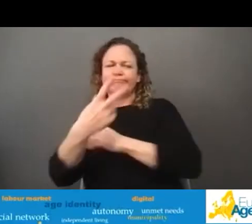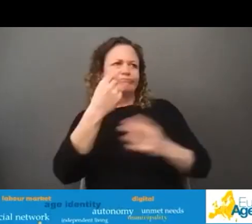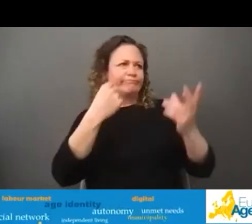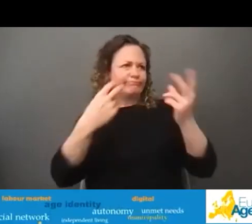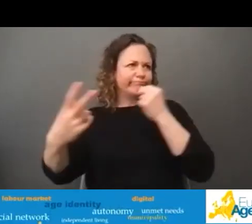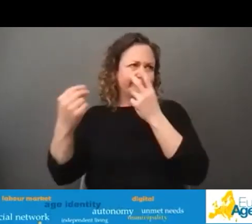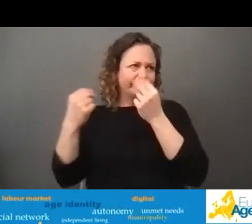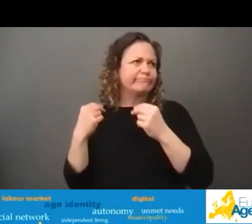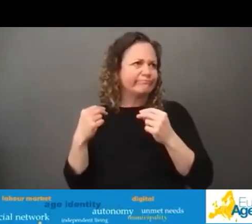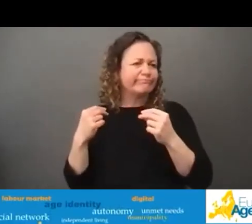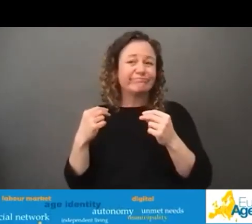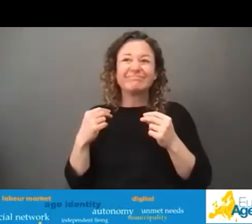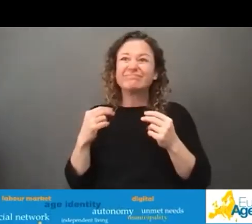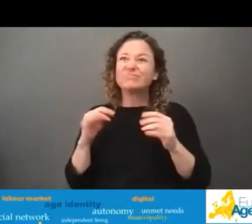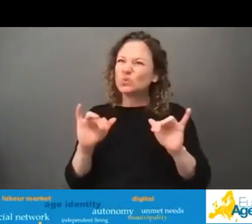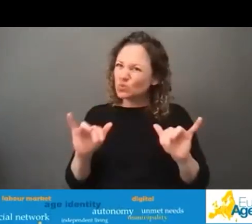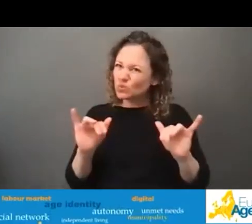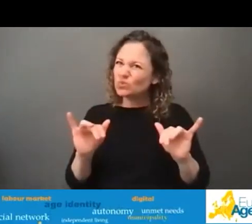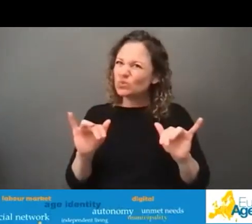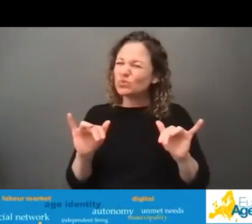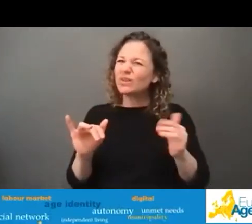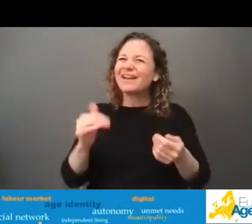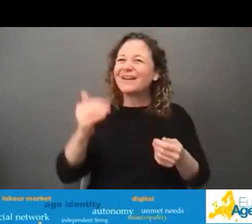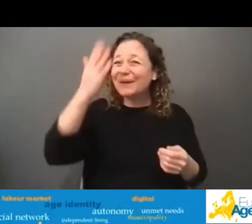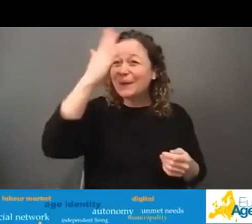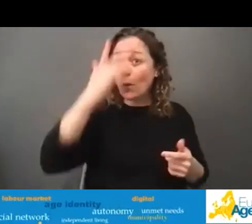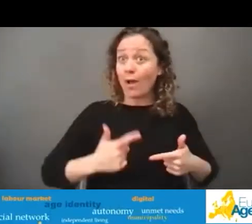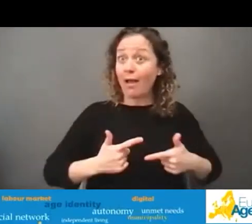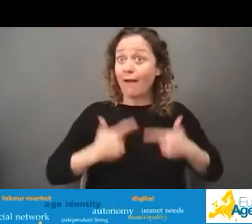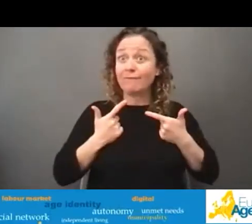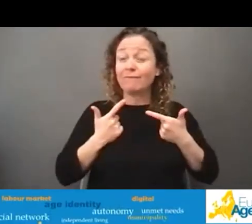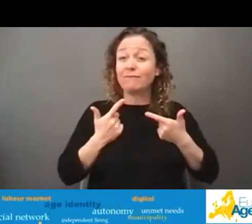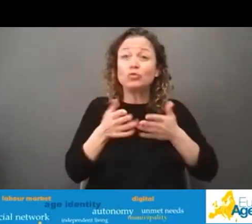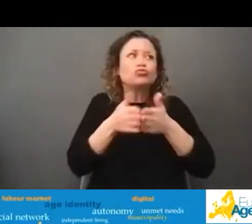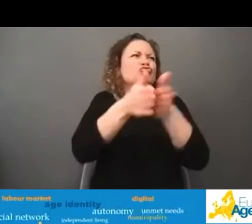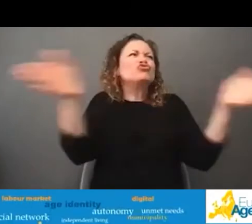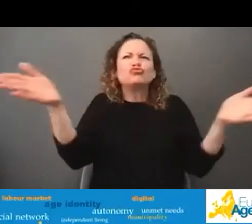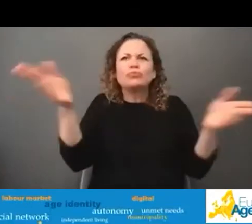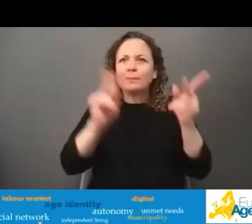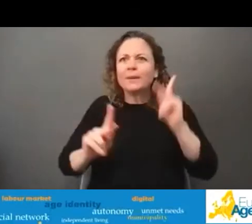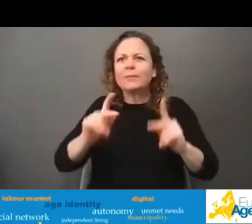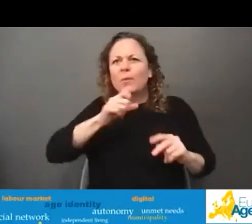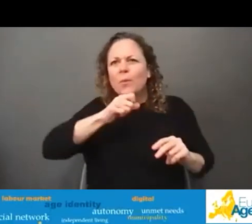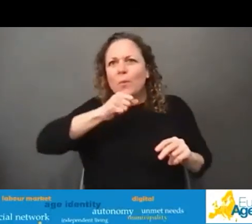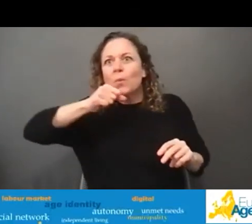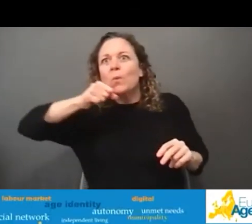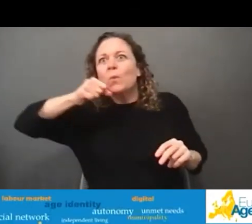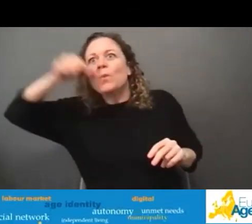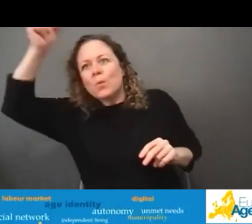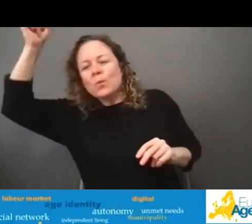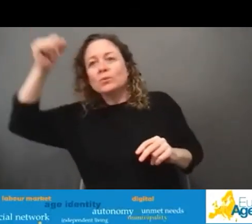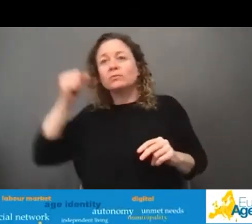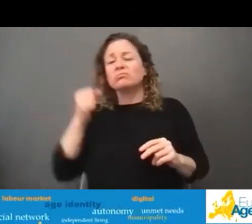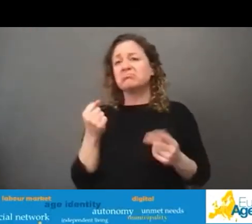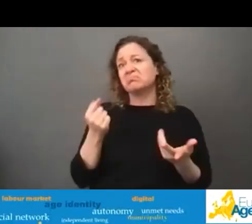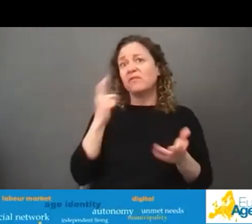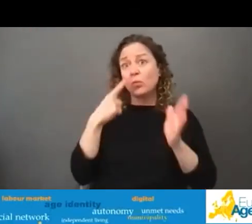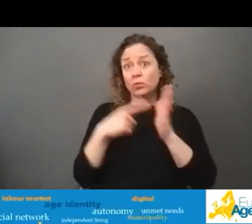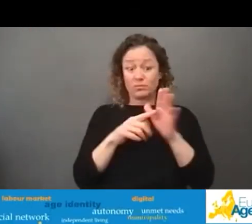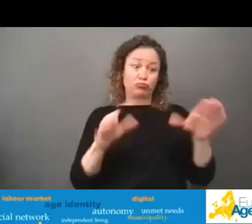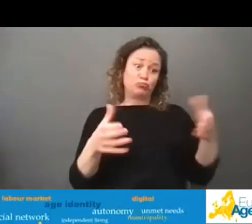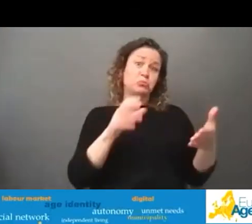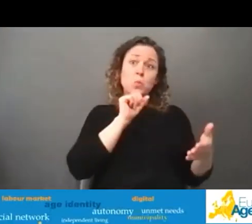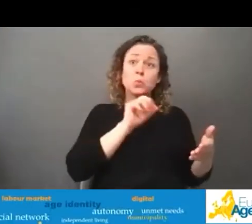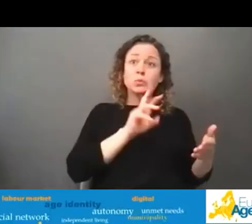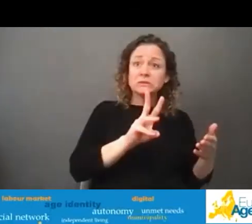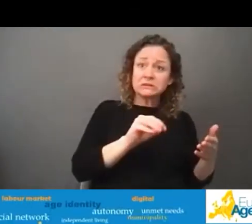and longer. So while this first cohort of older persons, in our 60s, 70s, and 80s, and yes, there are